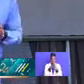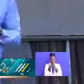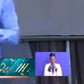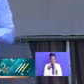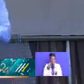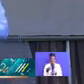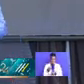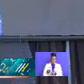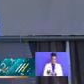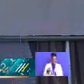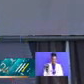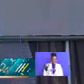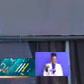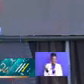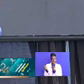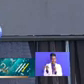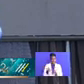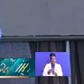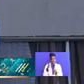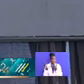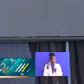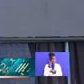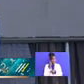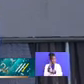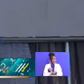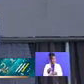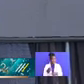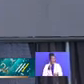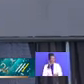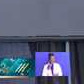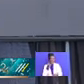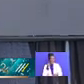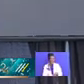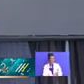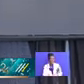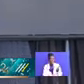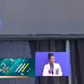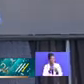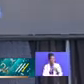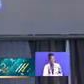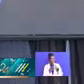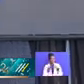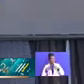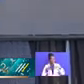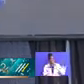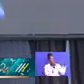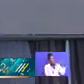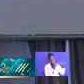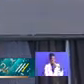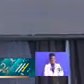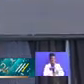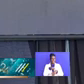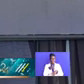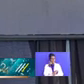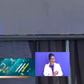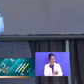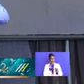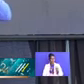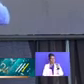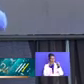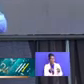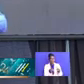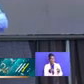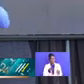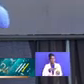and then I tell the god I say I hope you are not seeing me don't tell my auntie so I left and then when my auntie come